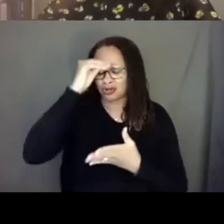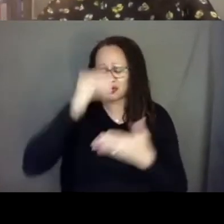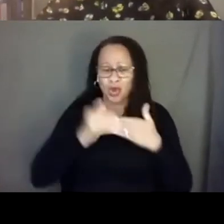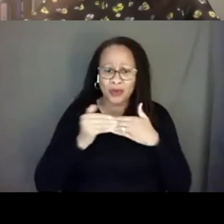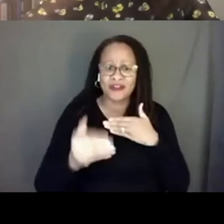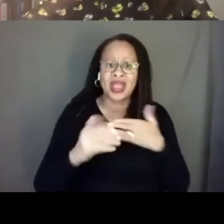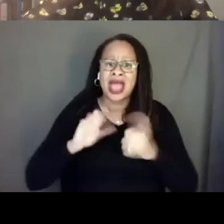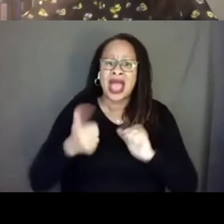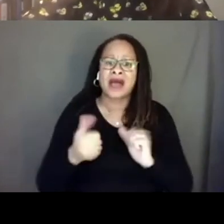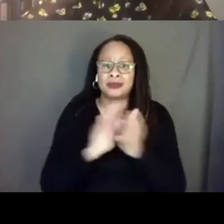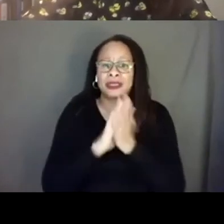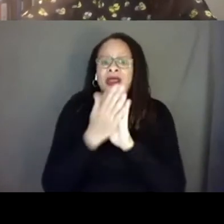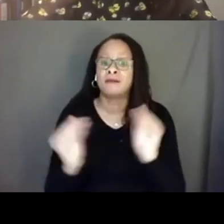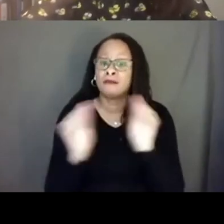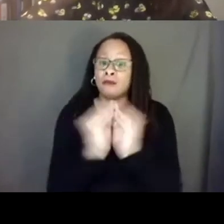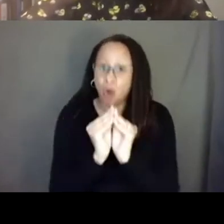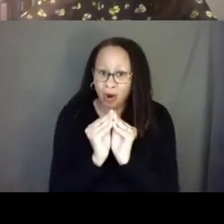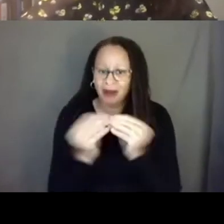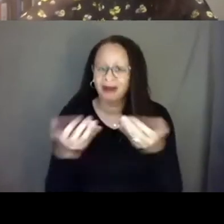more accommodating.